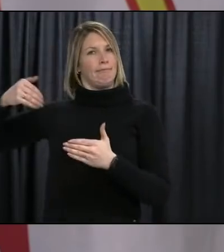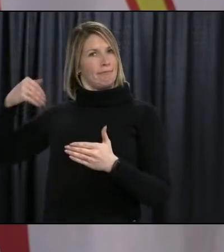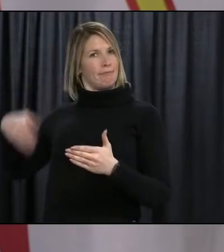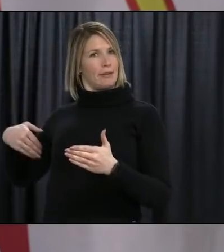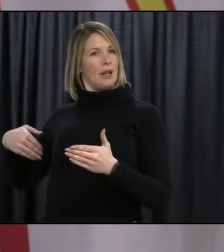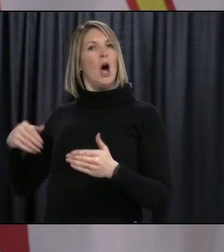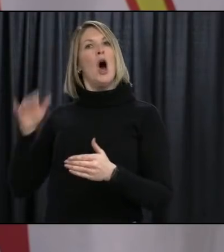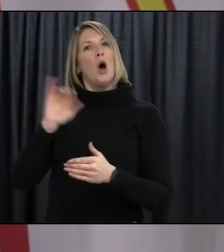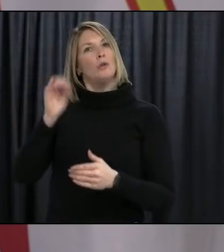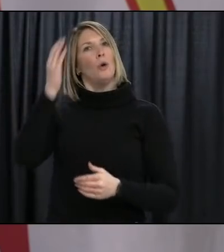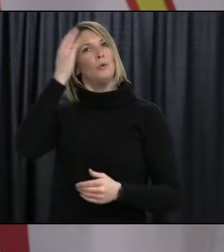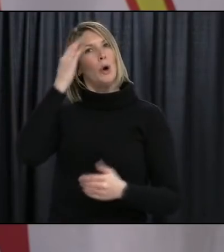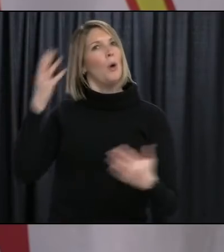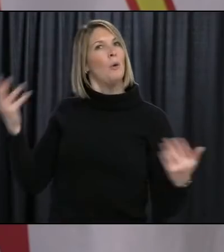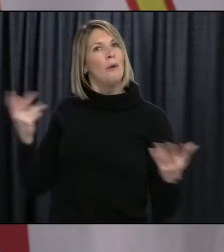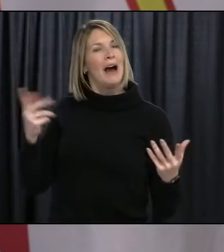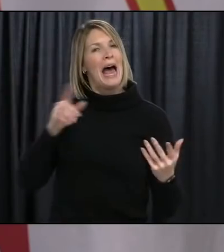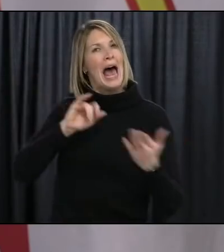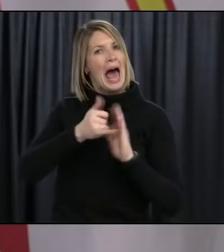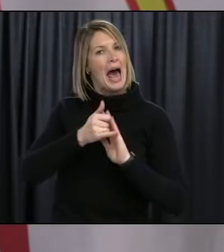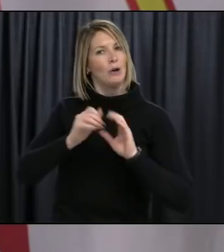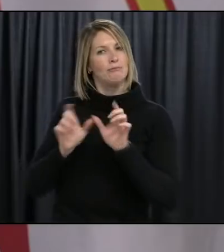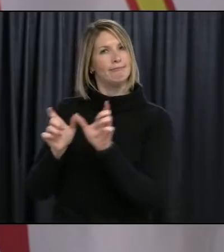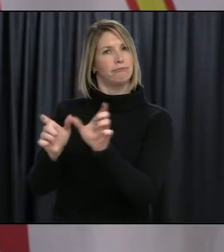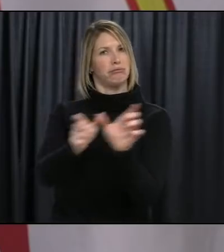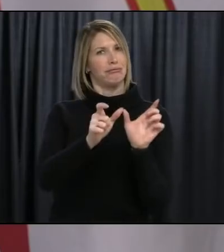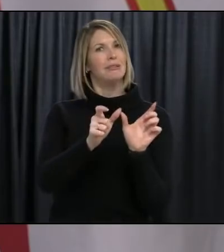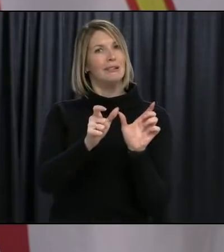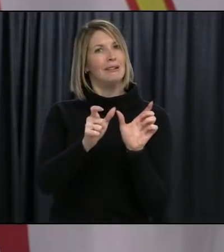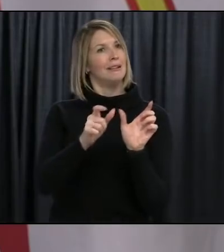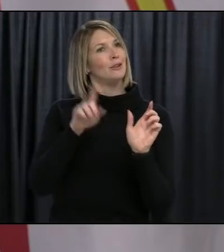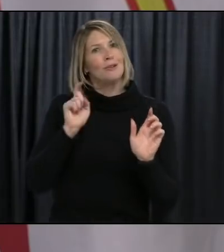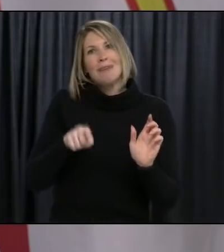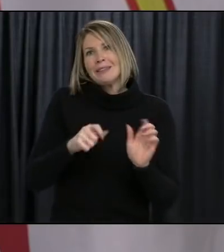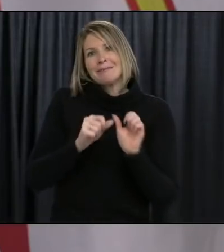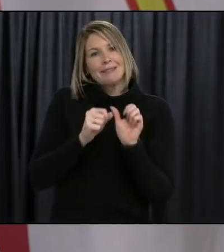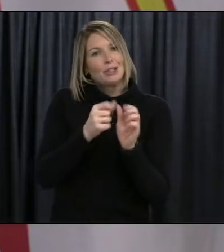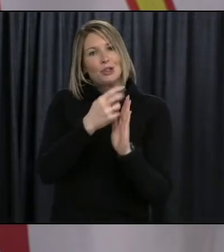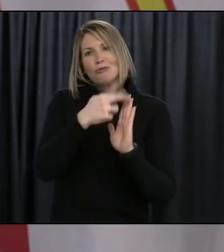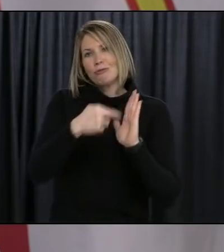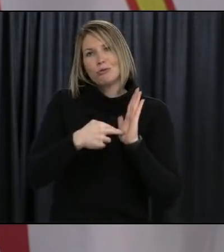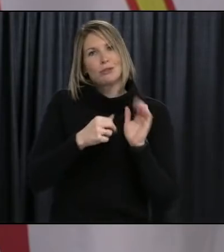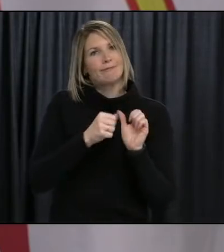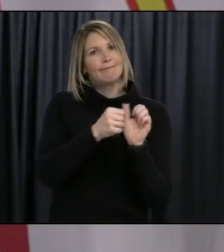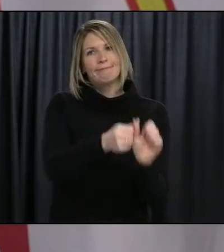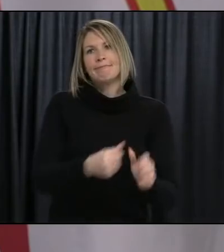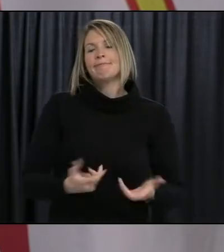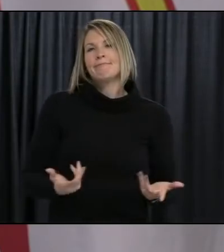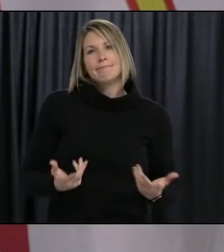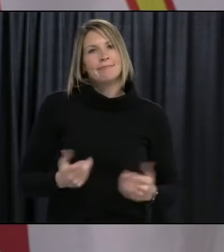bay and to keep it from spreading. So those are the things that we have to focus on.